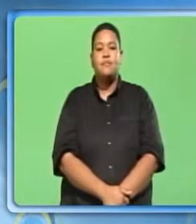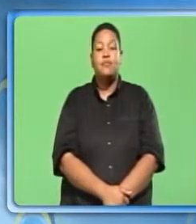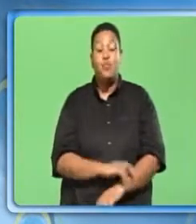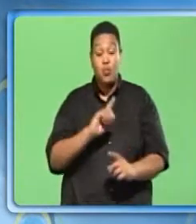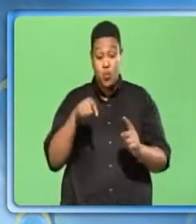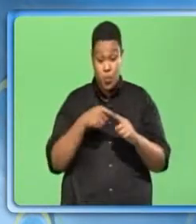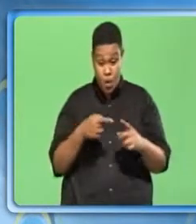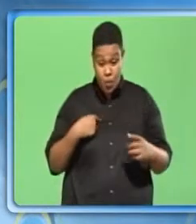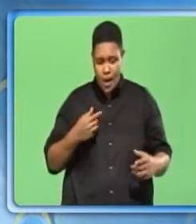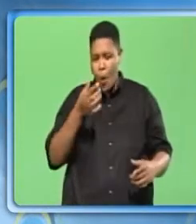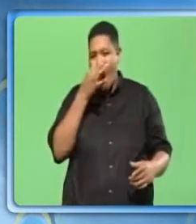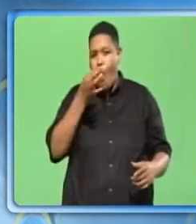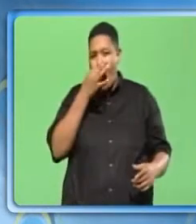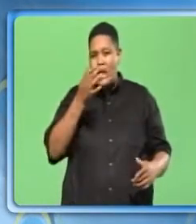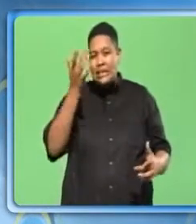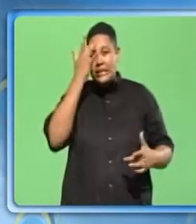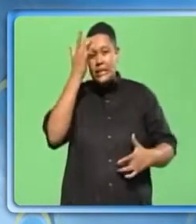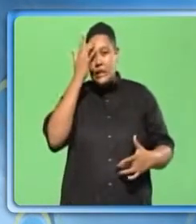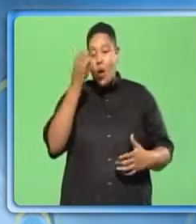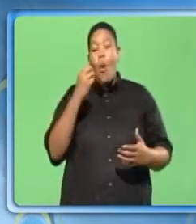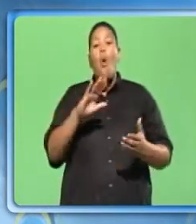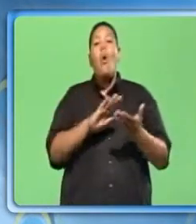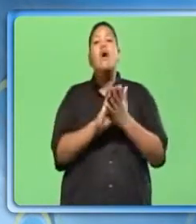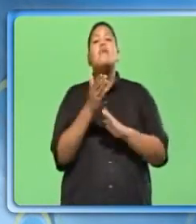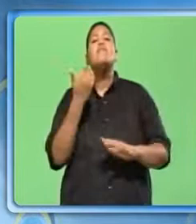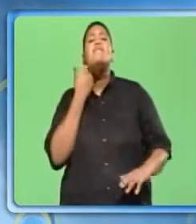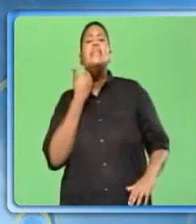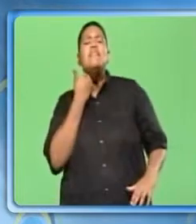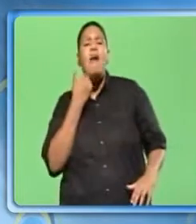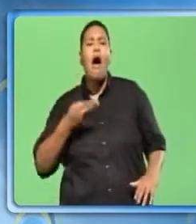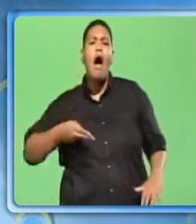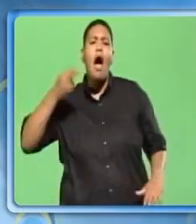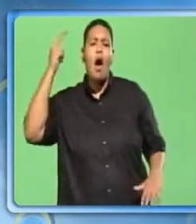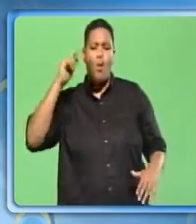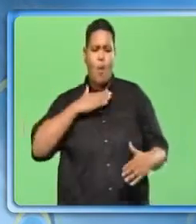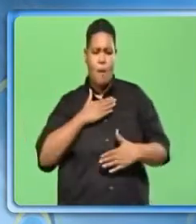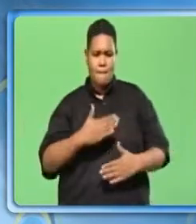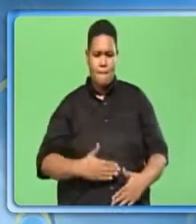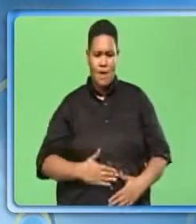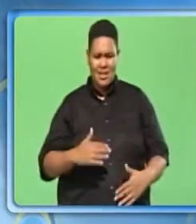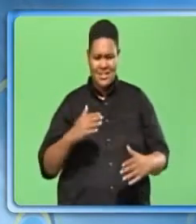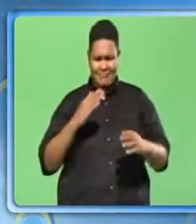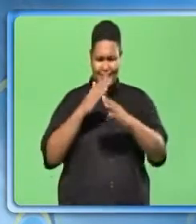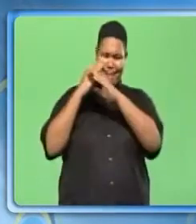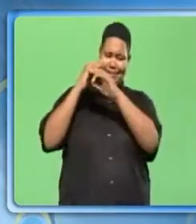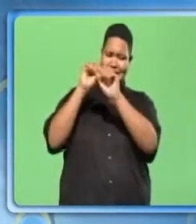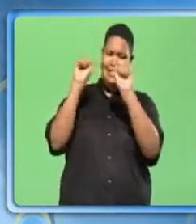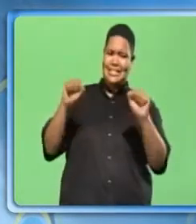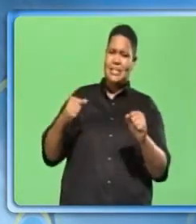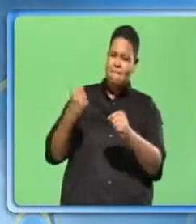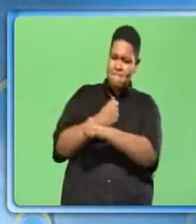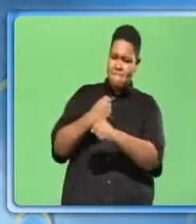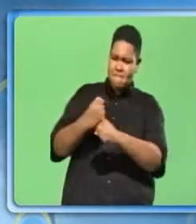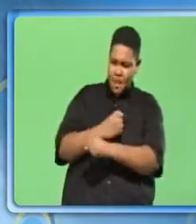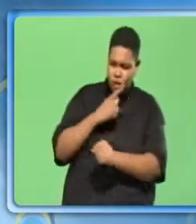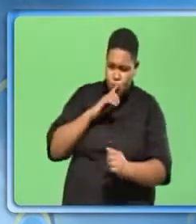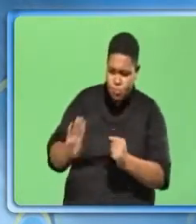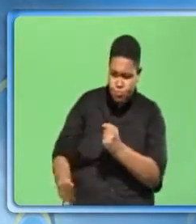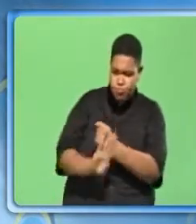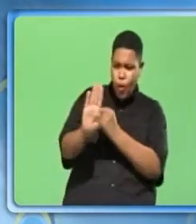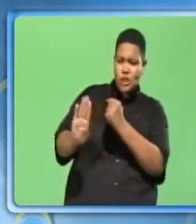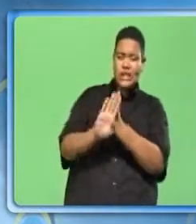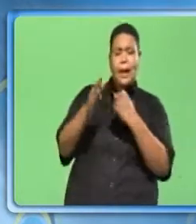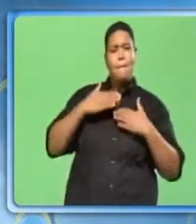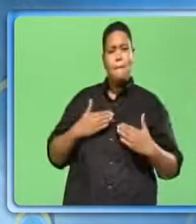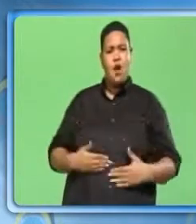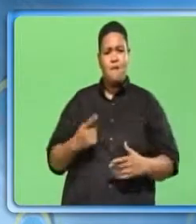When we catch a cold or have a fever and our body's immune system fights back to defend the body against the virus